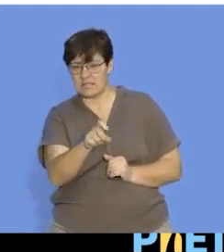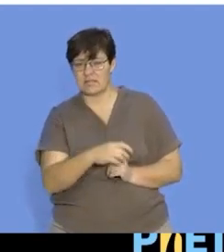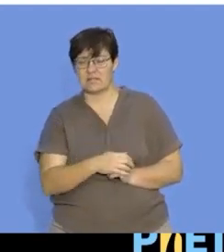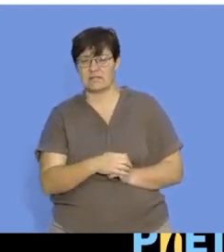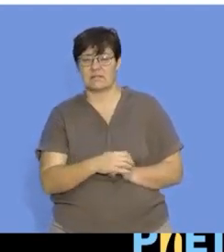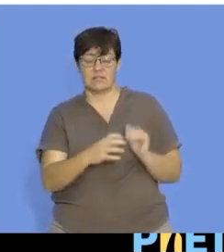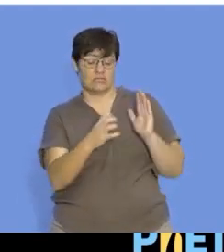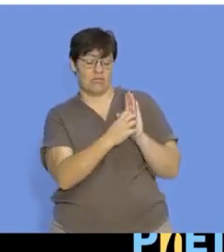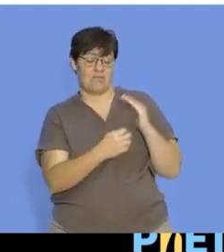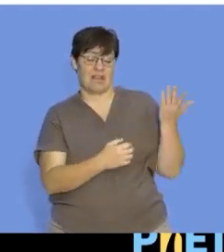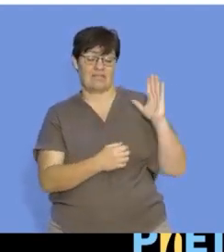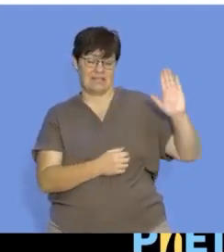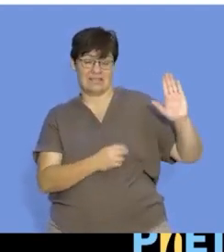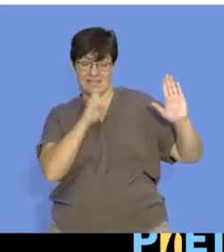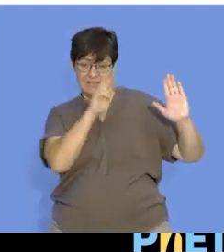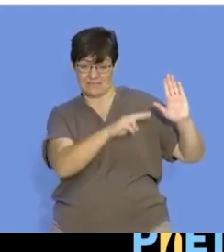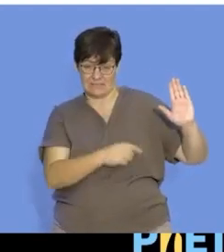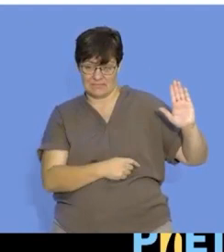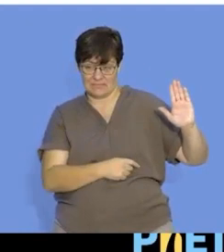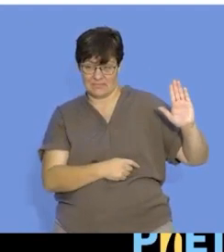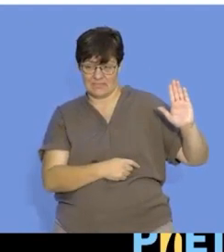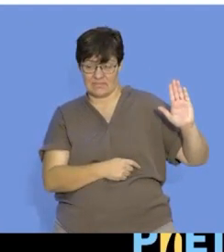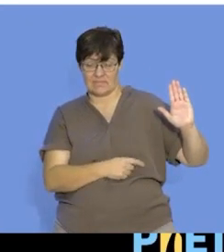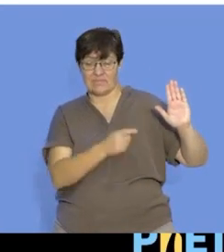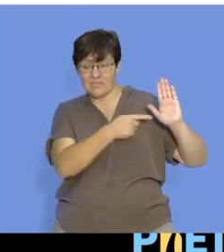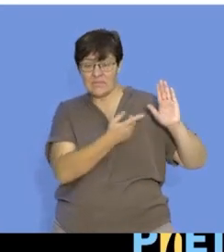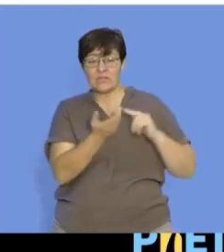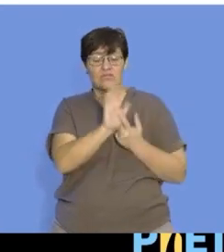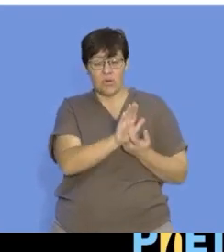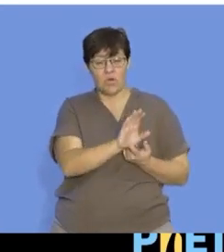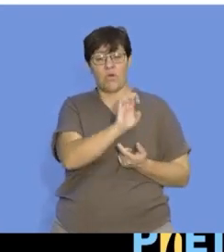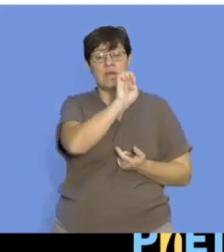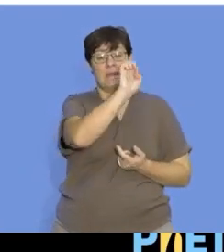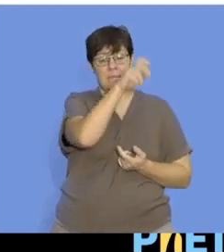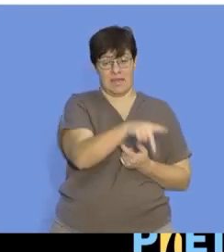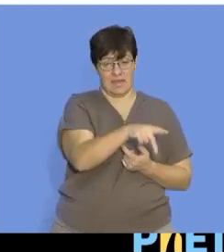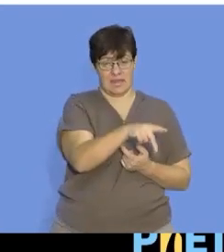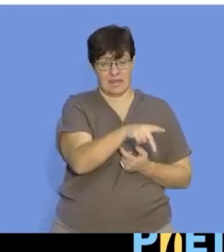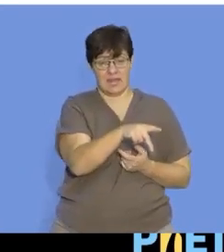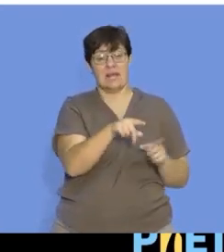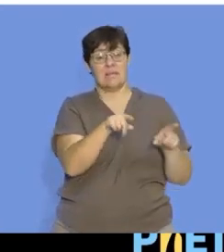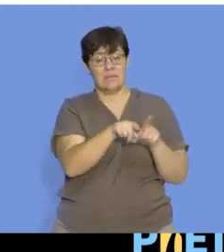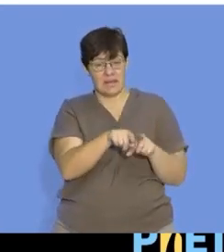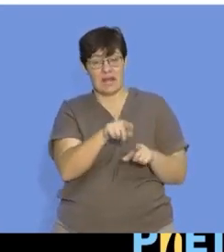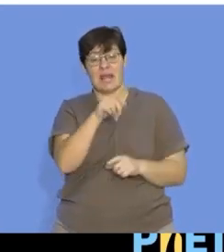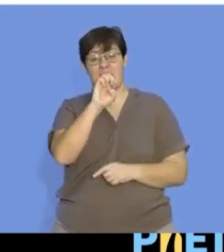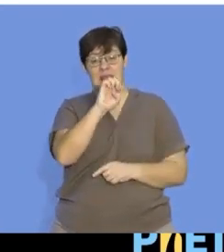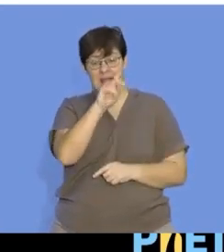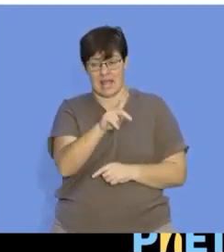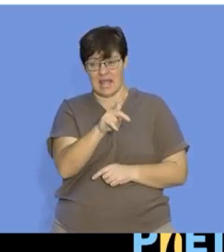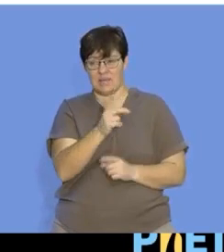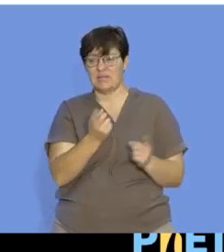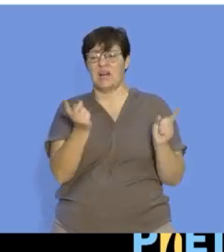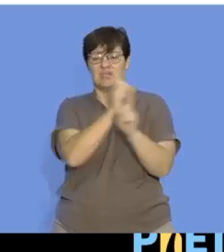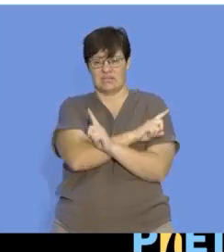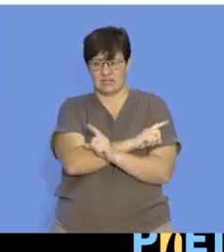on the left-hand side. This graph is going to show me potential energy and kinetic. Here they use the symbols the other way around to us.